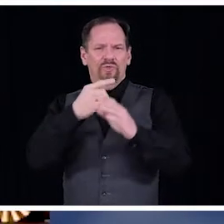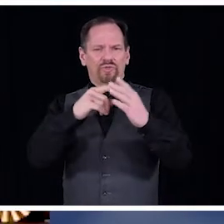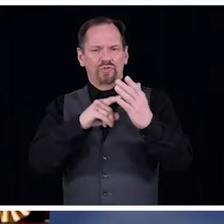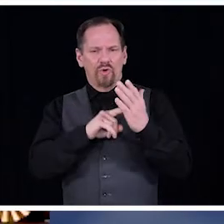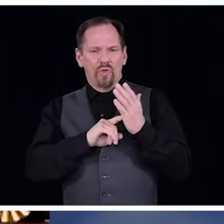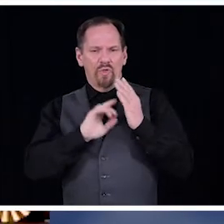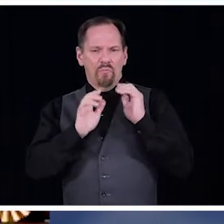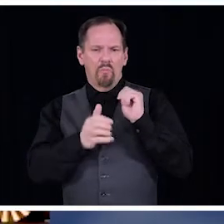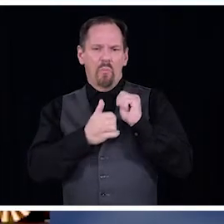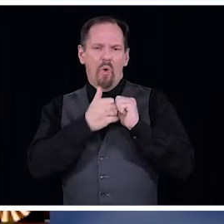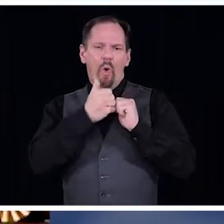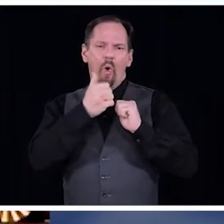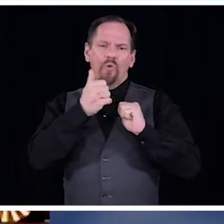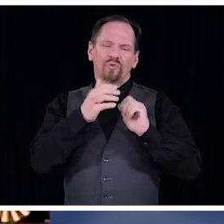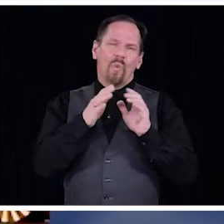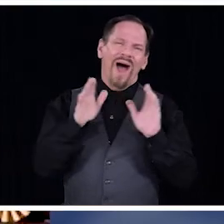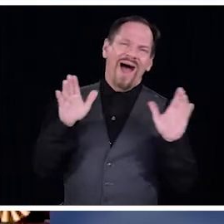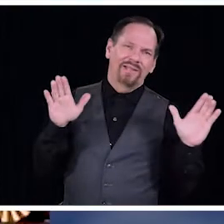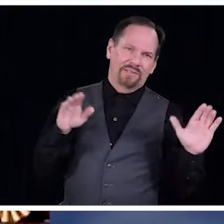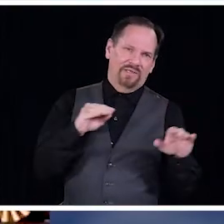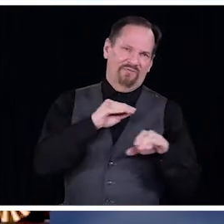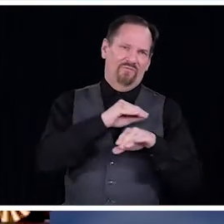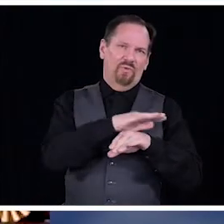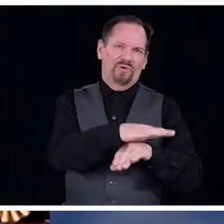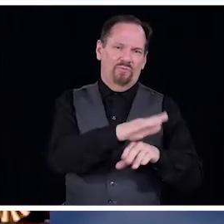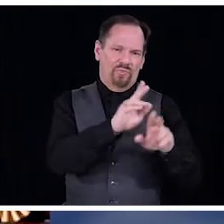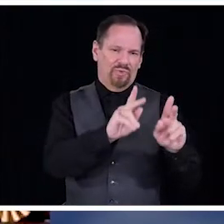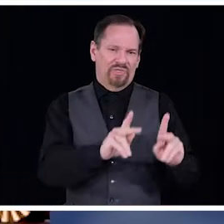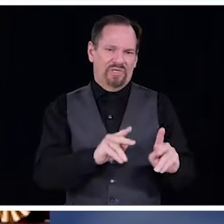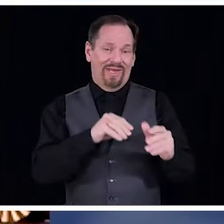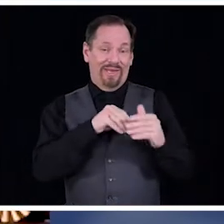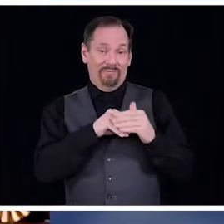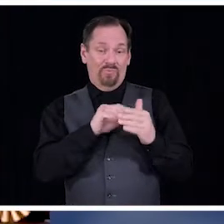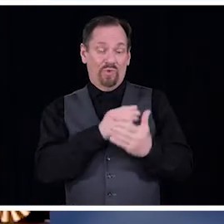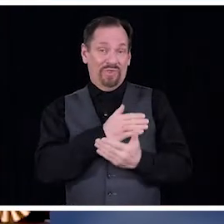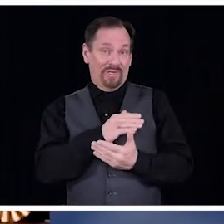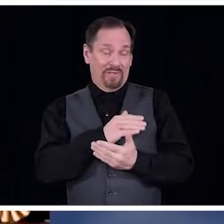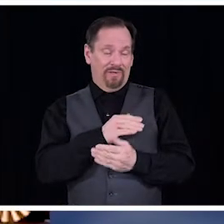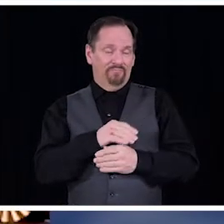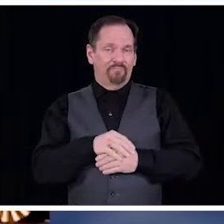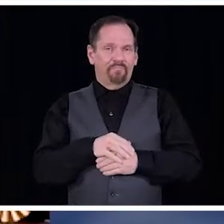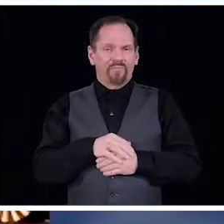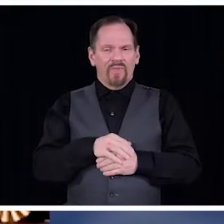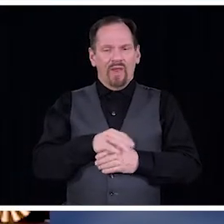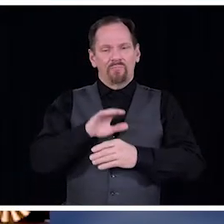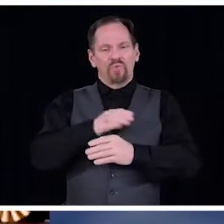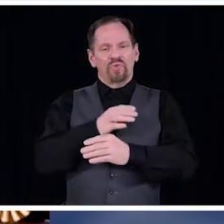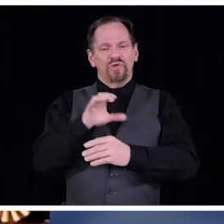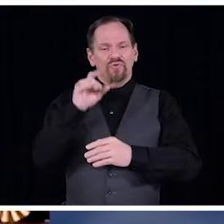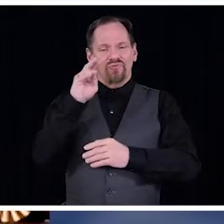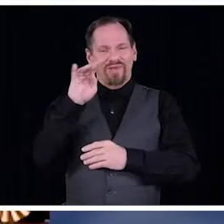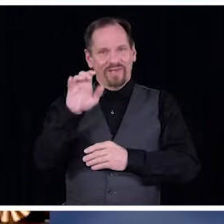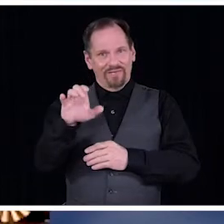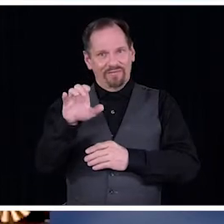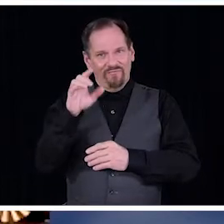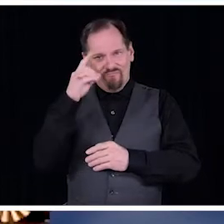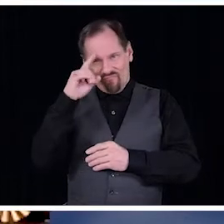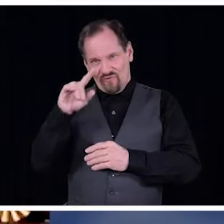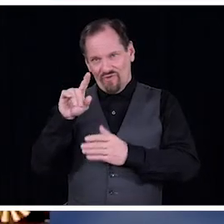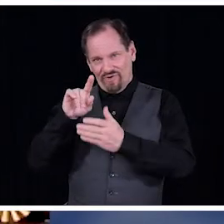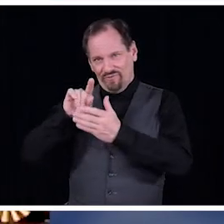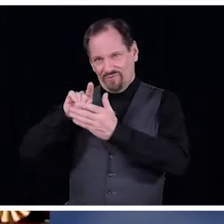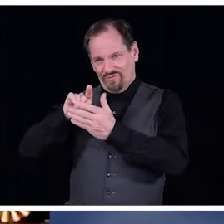widely influential figure in the history of music. As the music critic of The New Yorker since